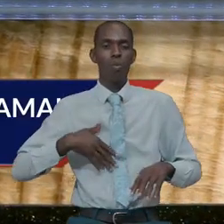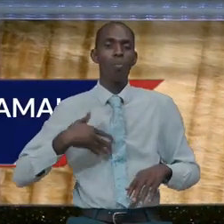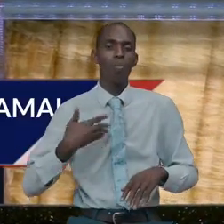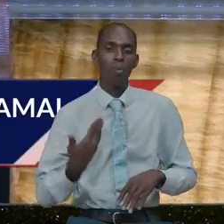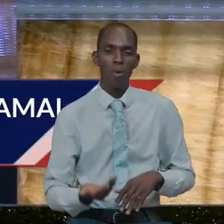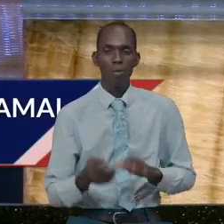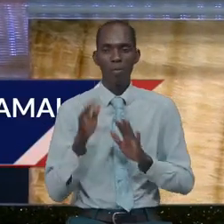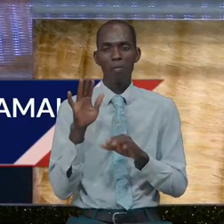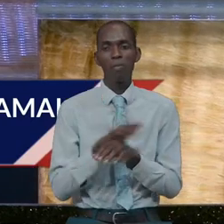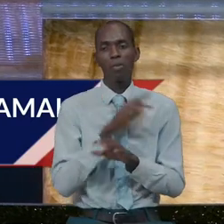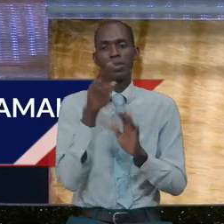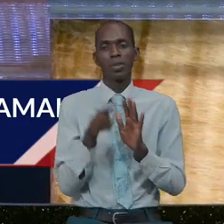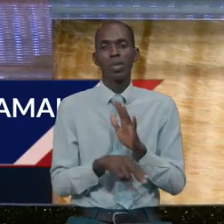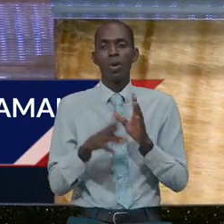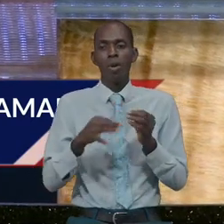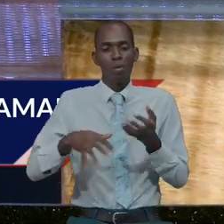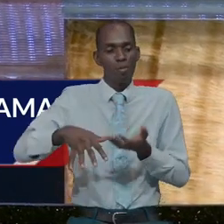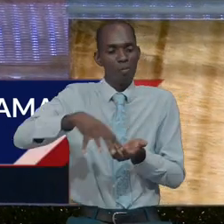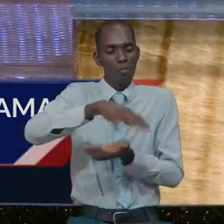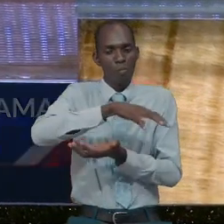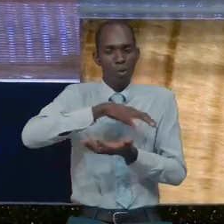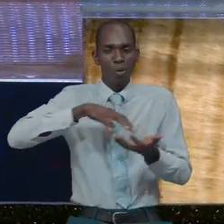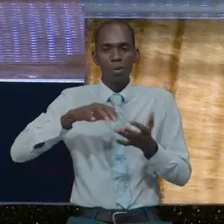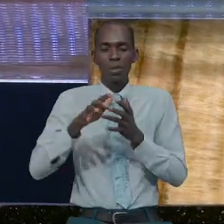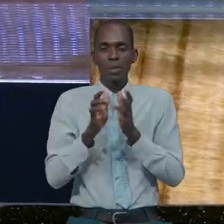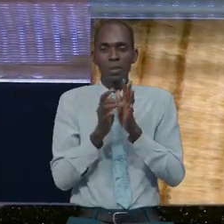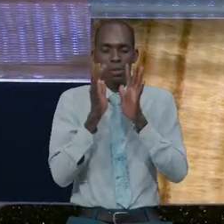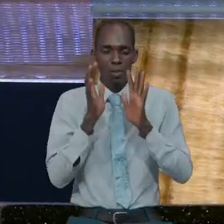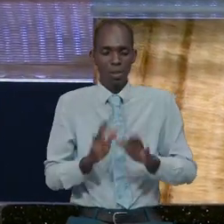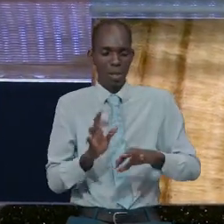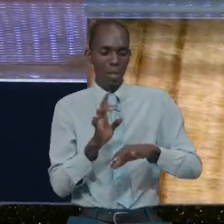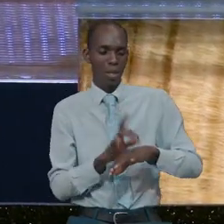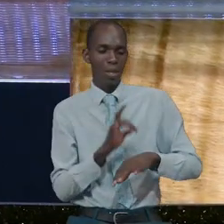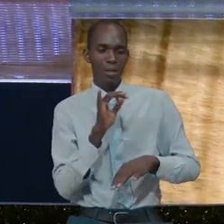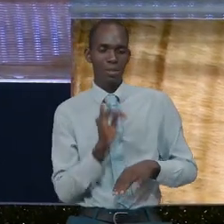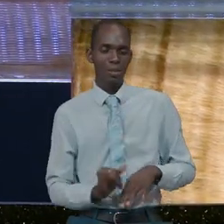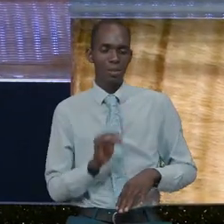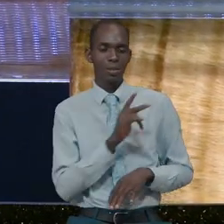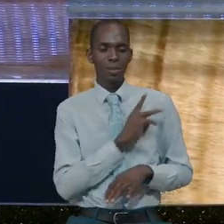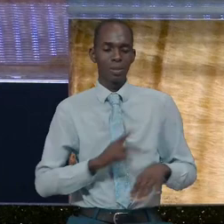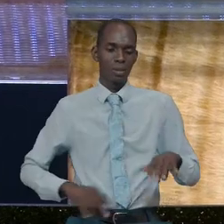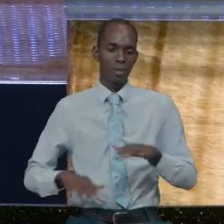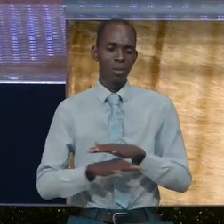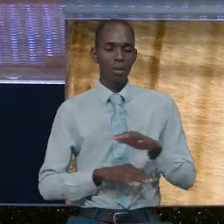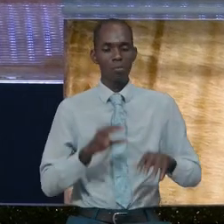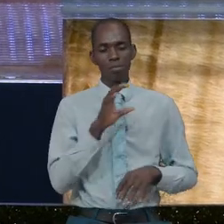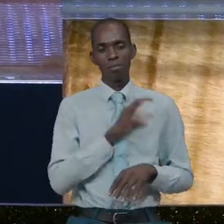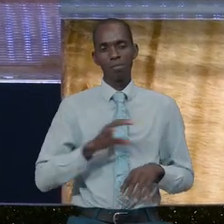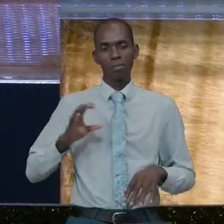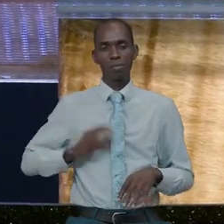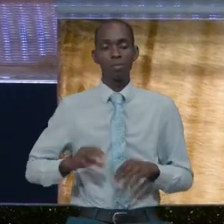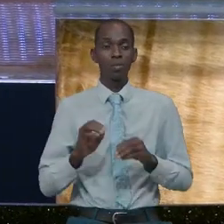mingled Christian canal kingdom citizens. Number three is the worldliness of